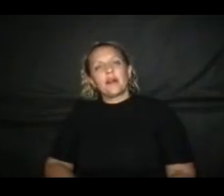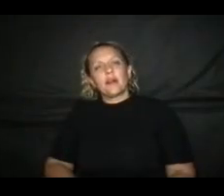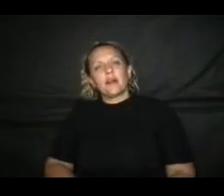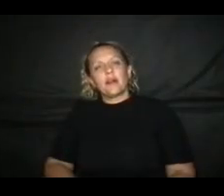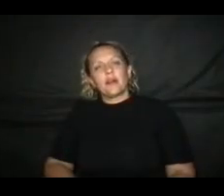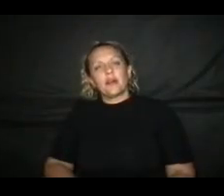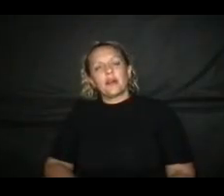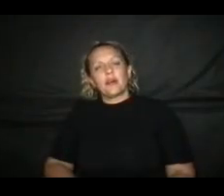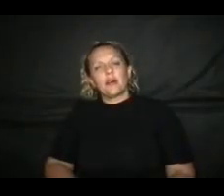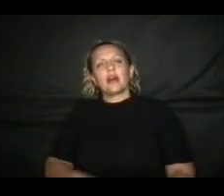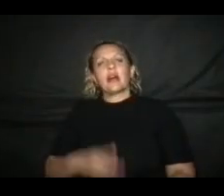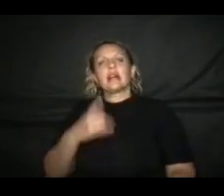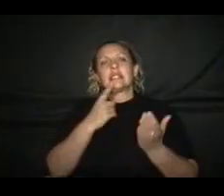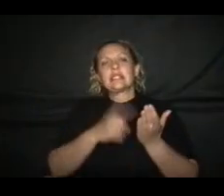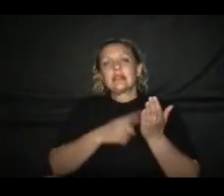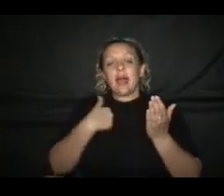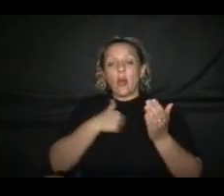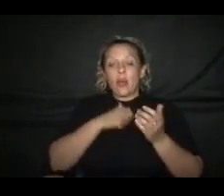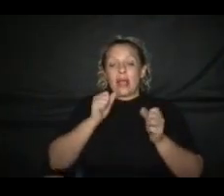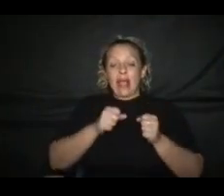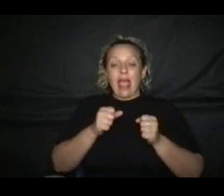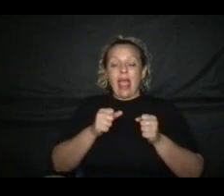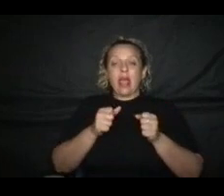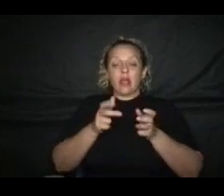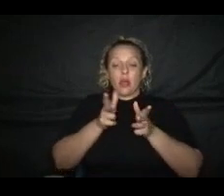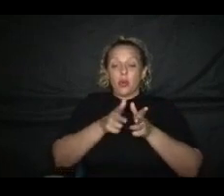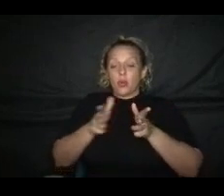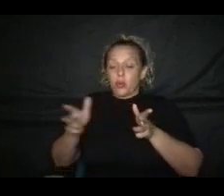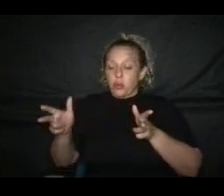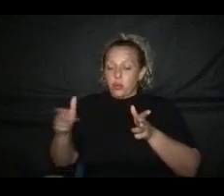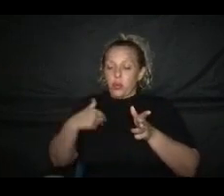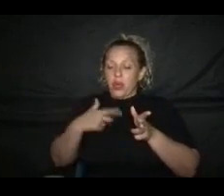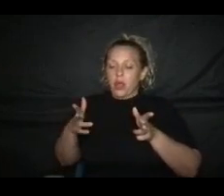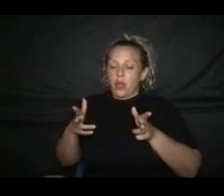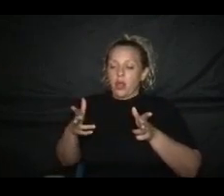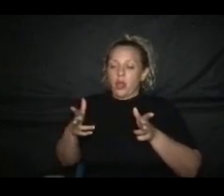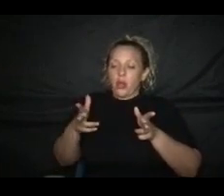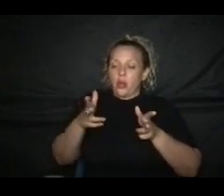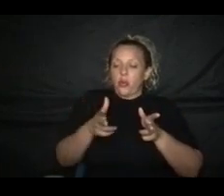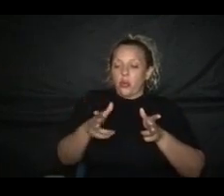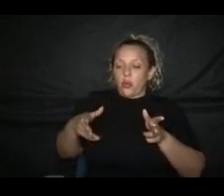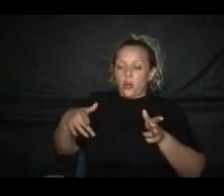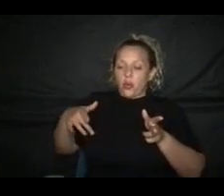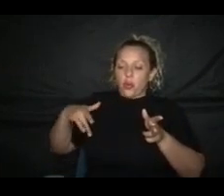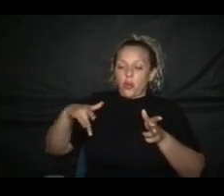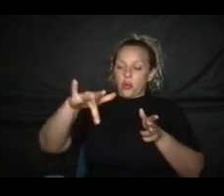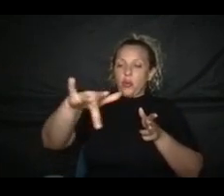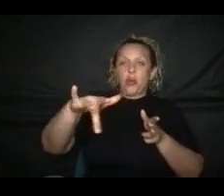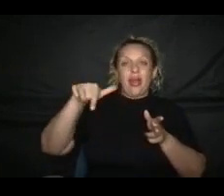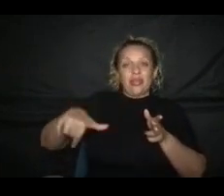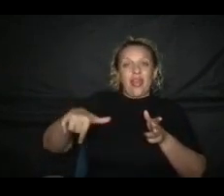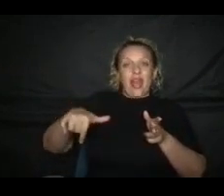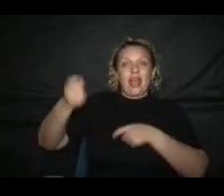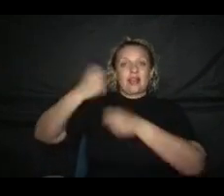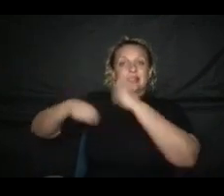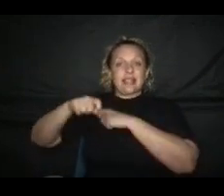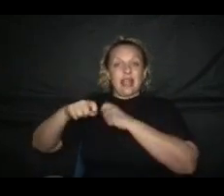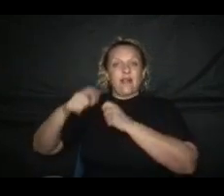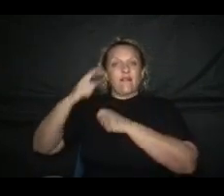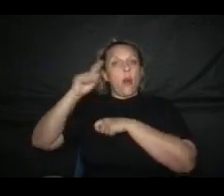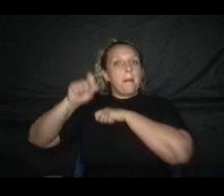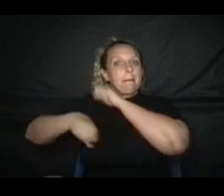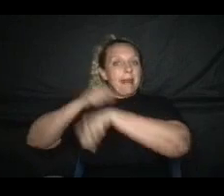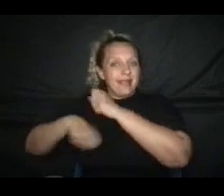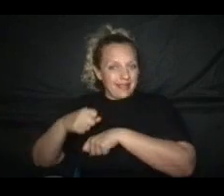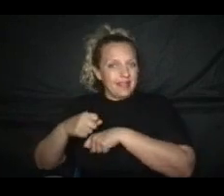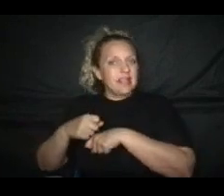sometimes that meets with some opposition or would require the approval of the state or the county. But in terms of city facilities, the city could certainly look at